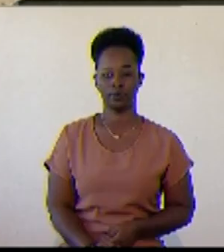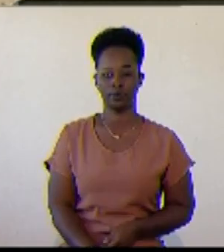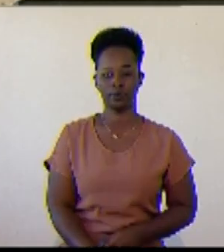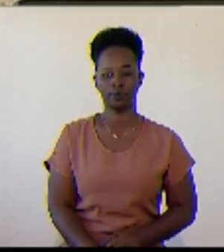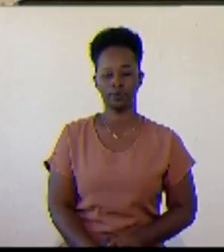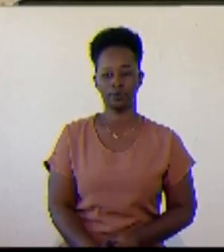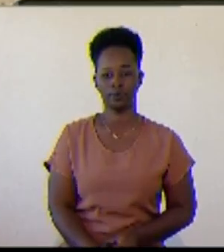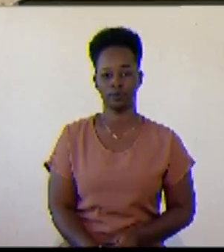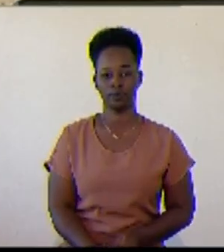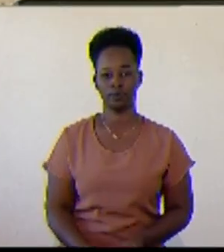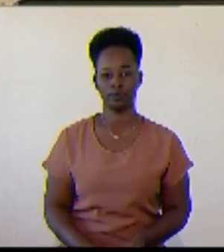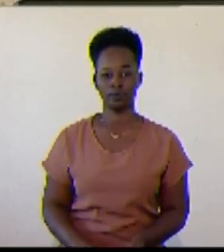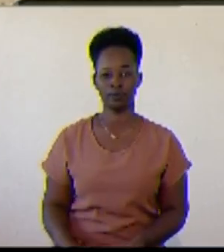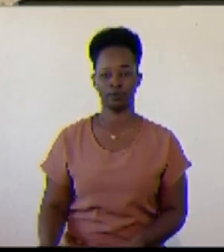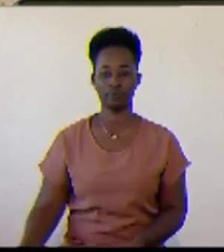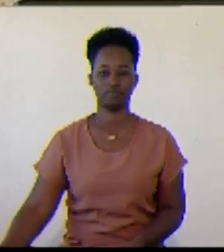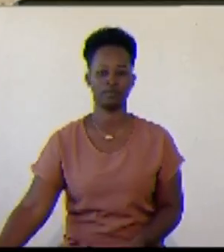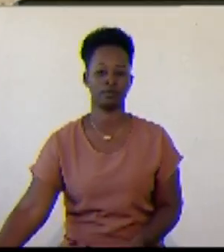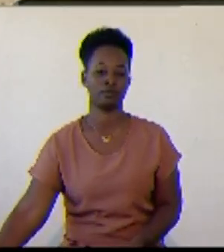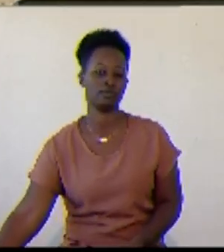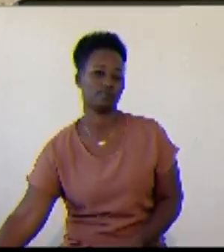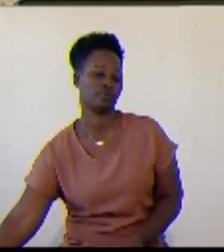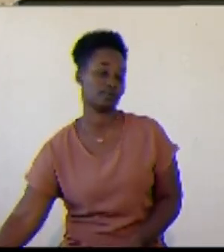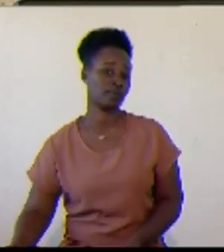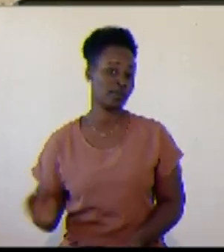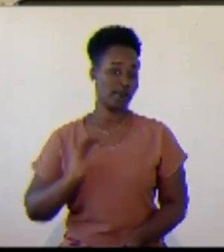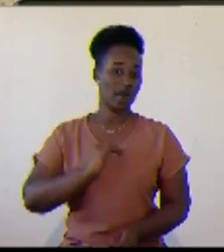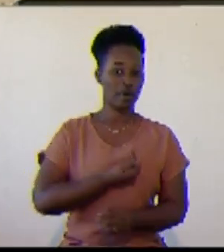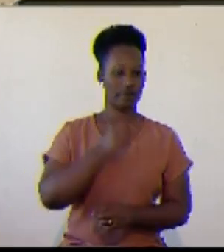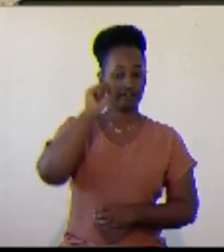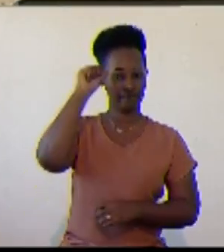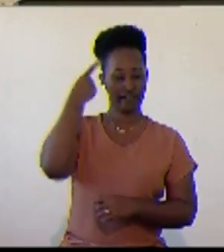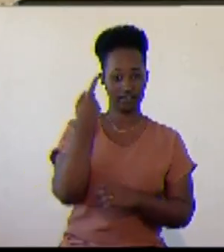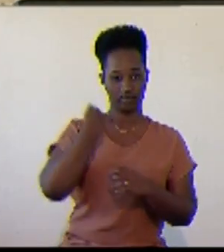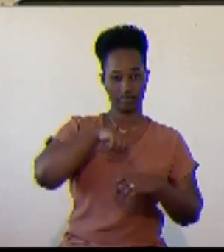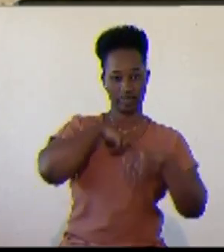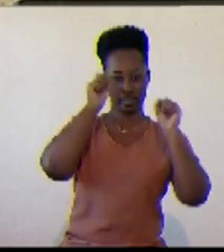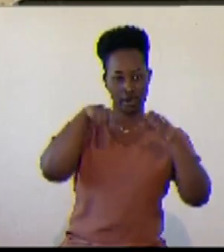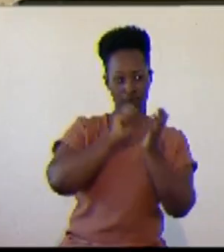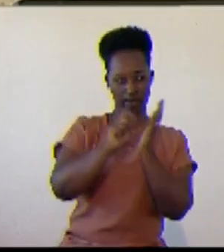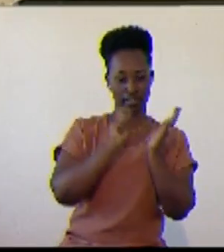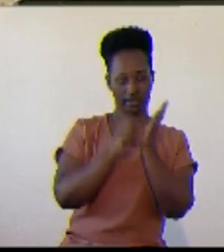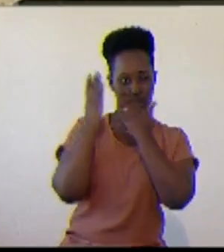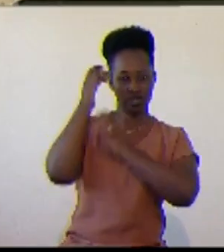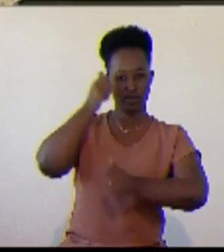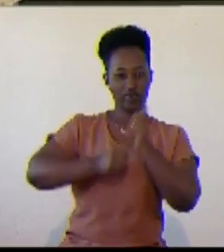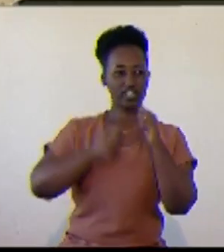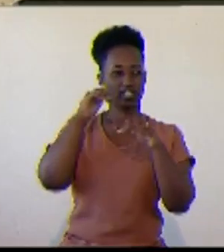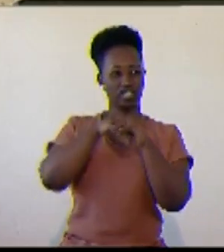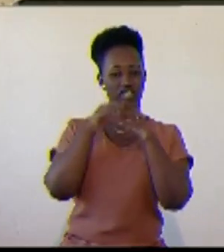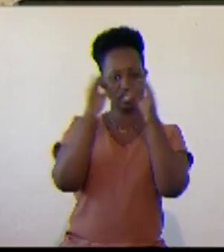derivative of this function, we shall write it in this case, which in this form, which shows